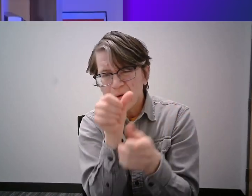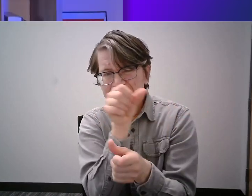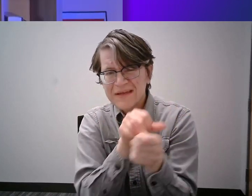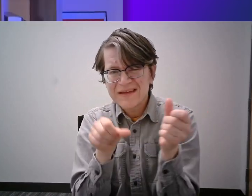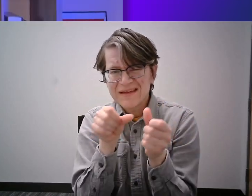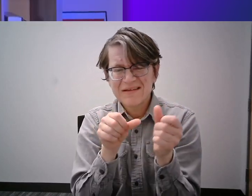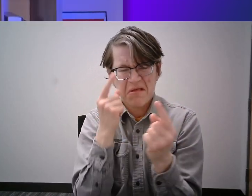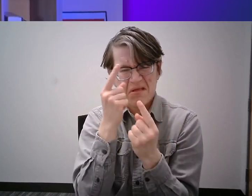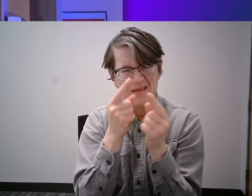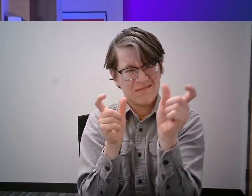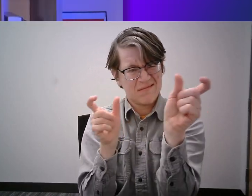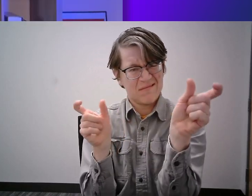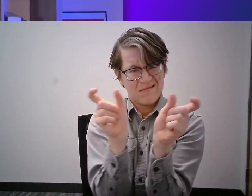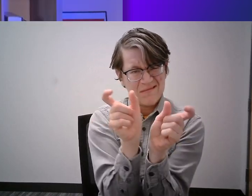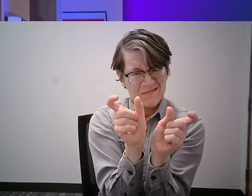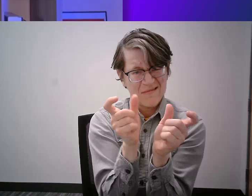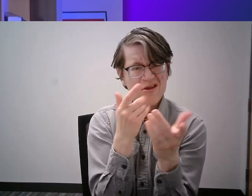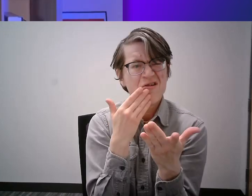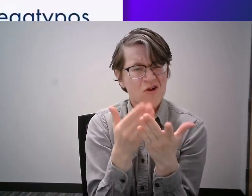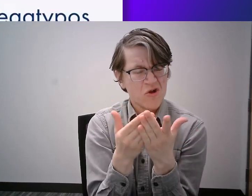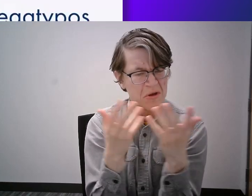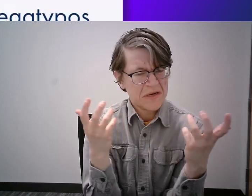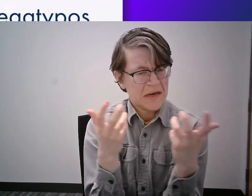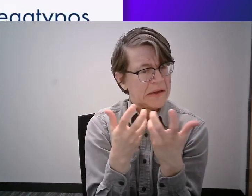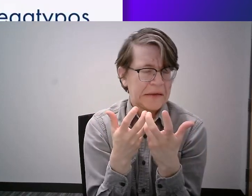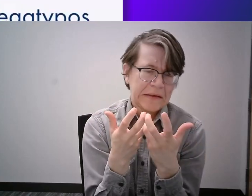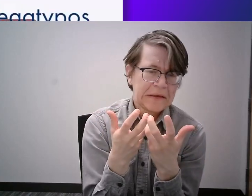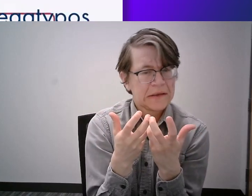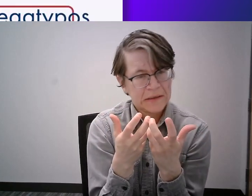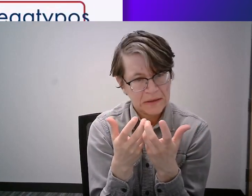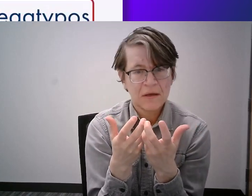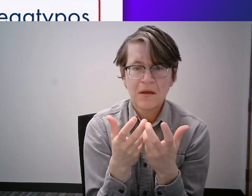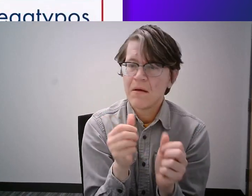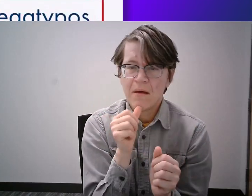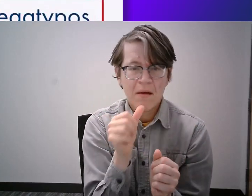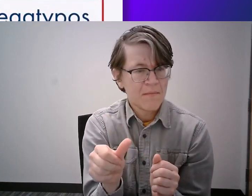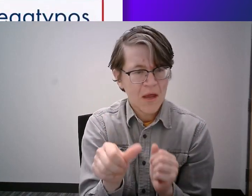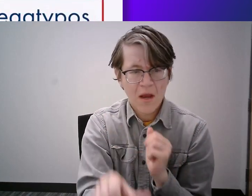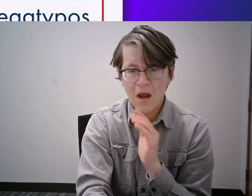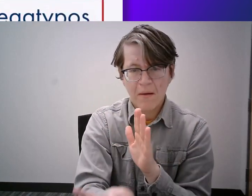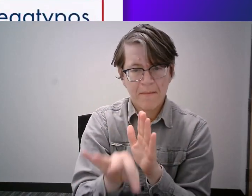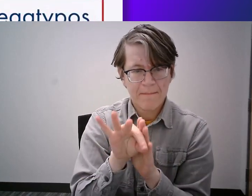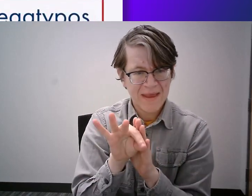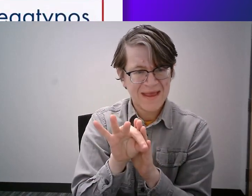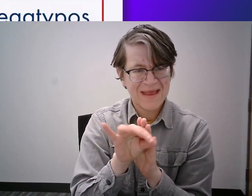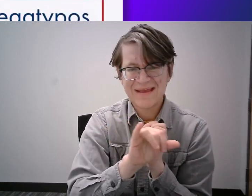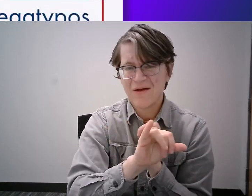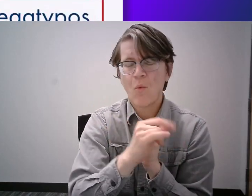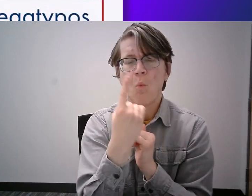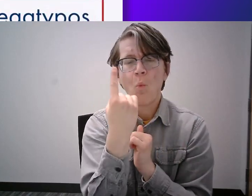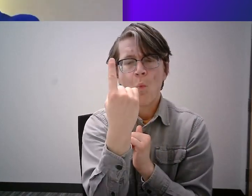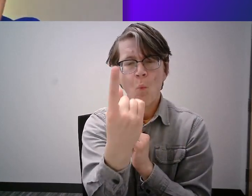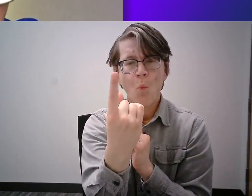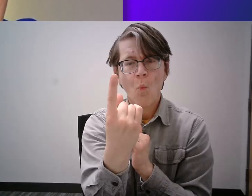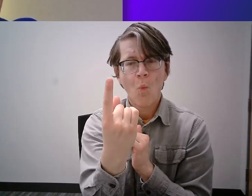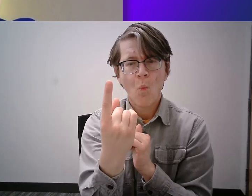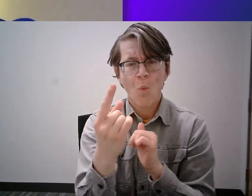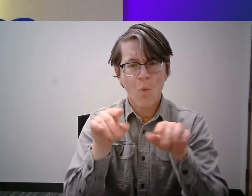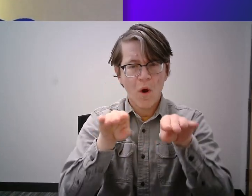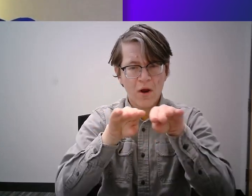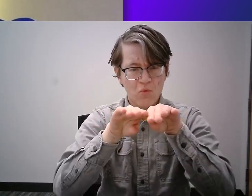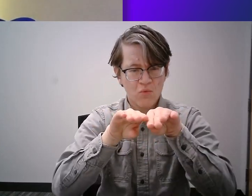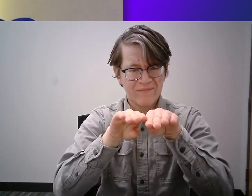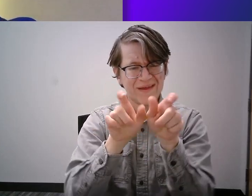good combination. But what you really should avoid is choosing typefaces that are in one row. And this